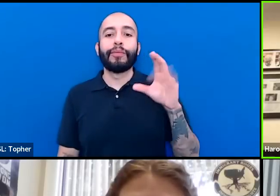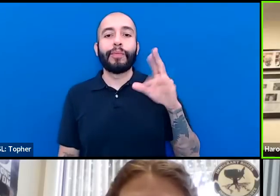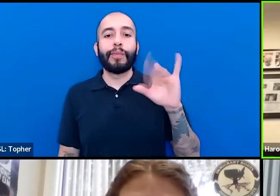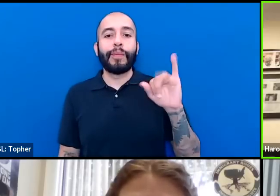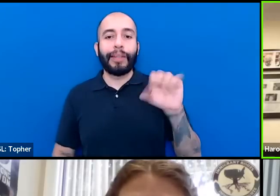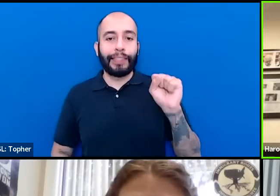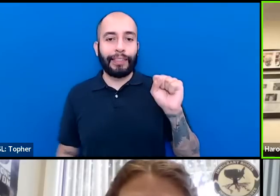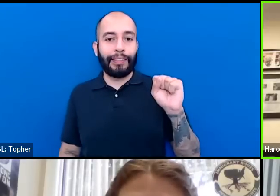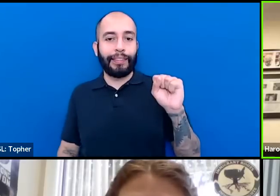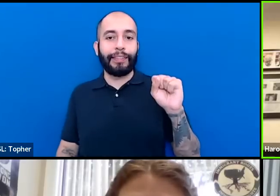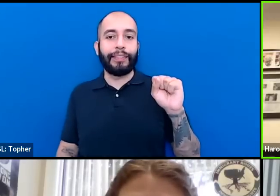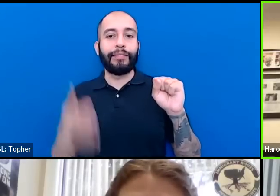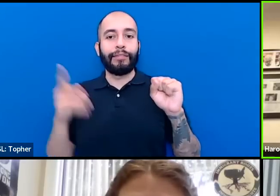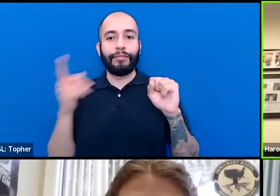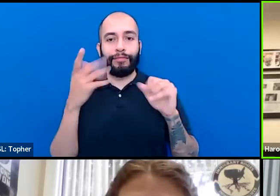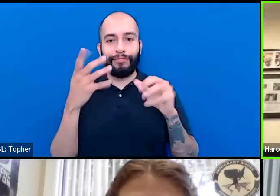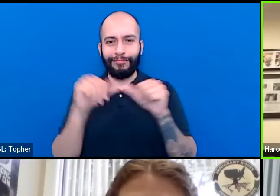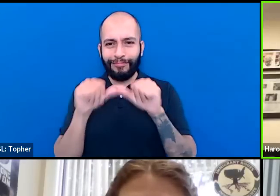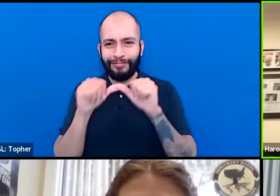And obviously,